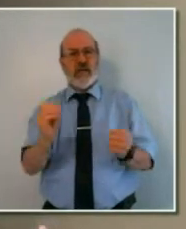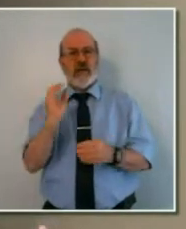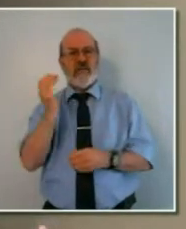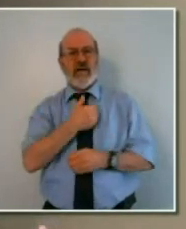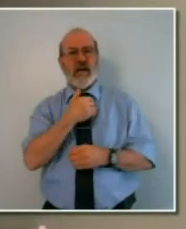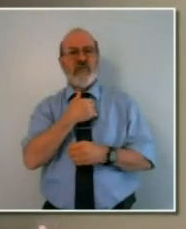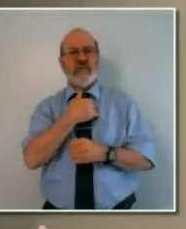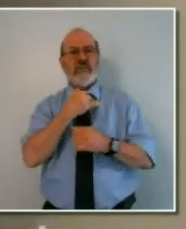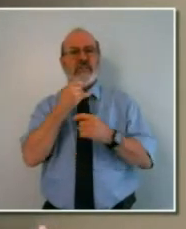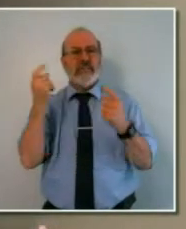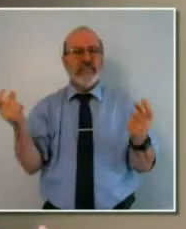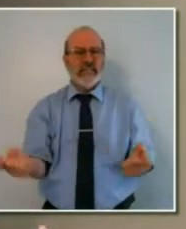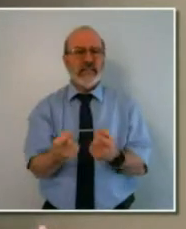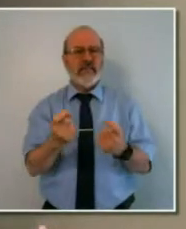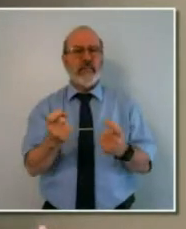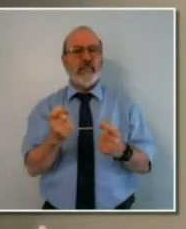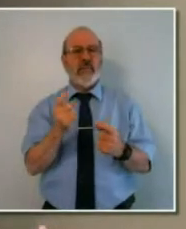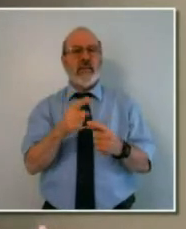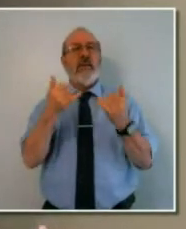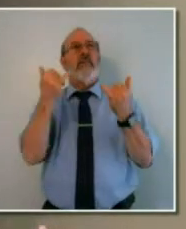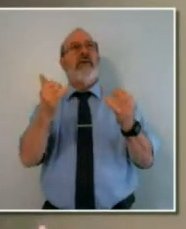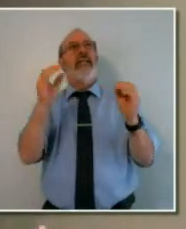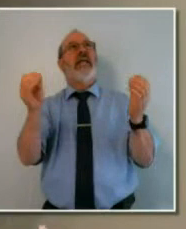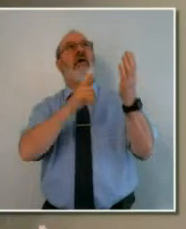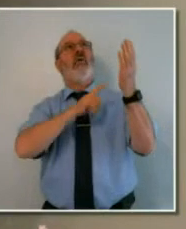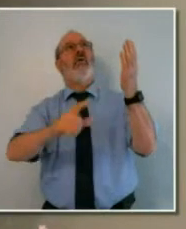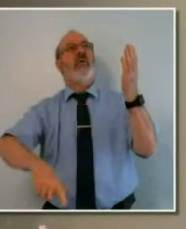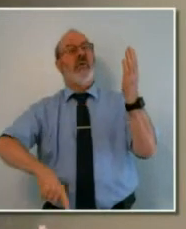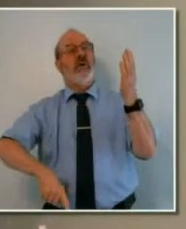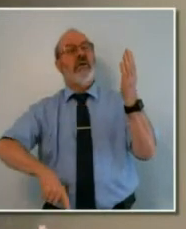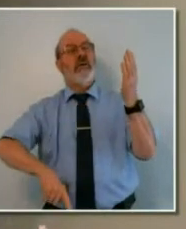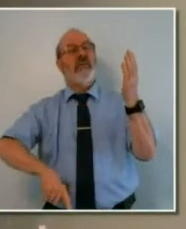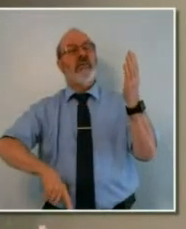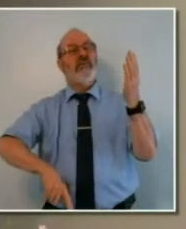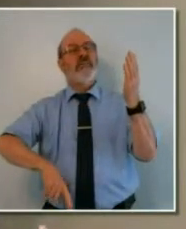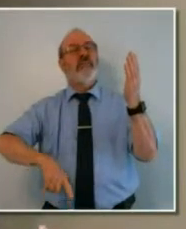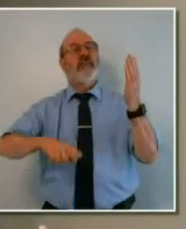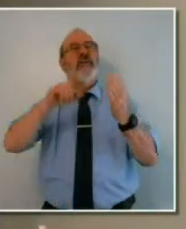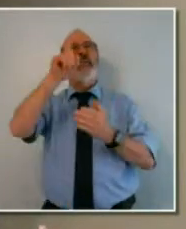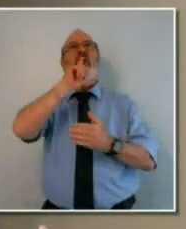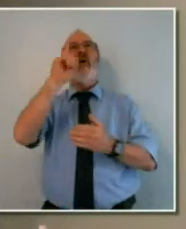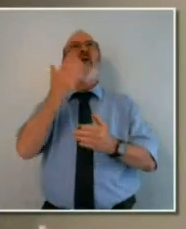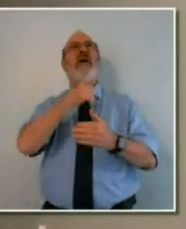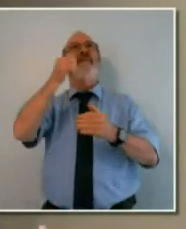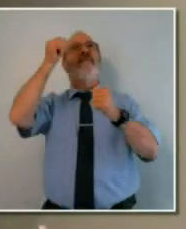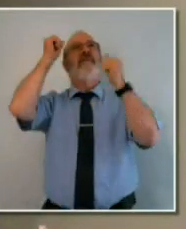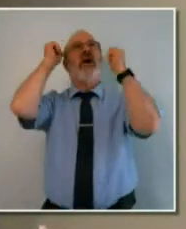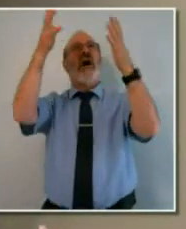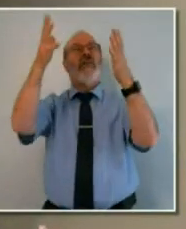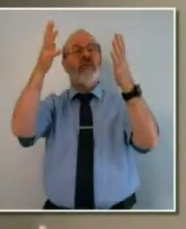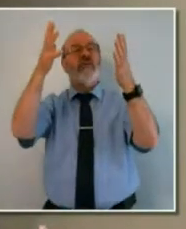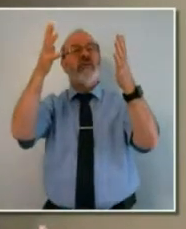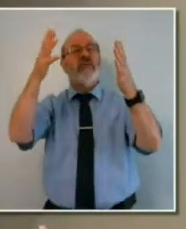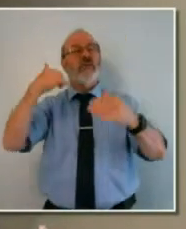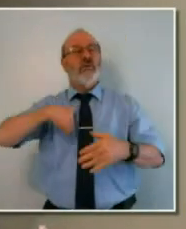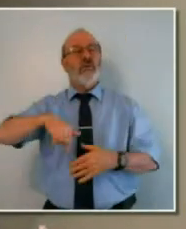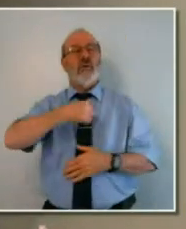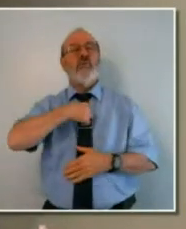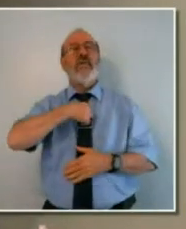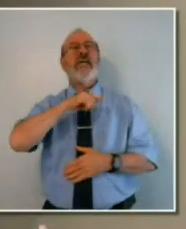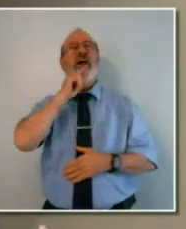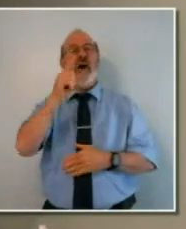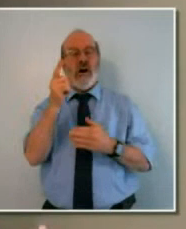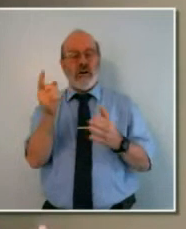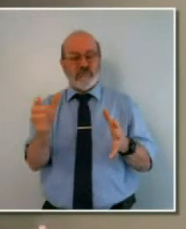iniquities. But now, O Lord, thou art our Father. We are the clay, and thou